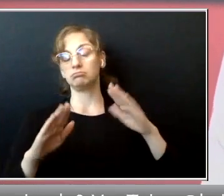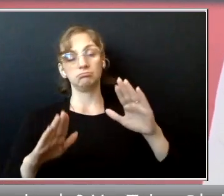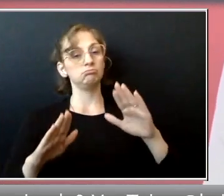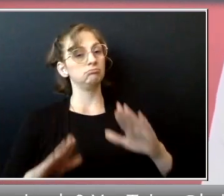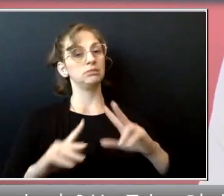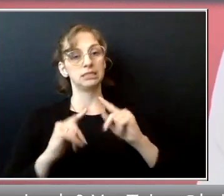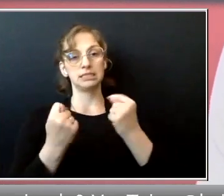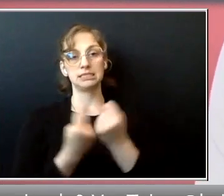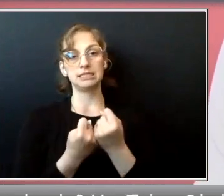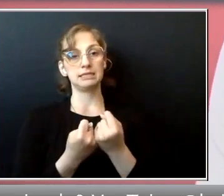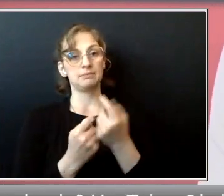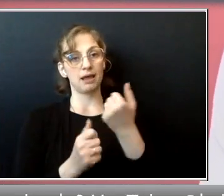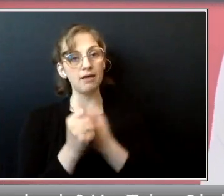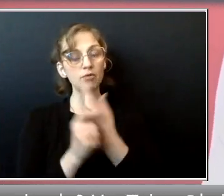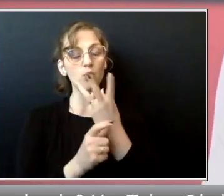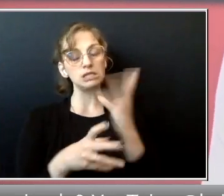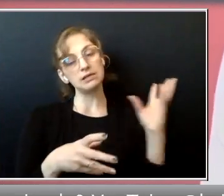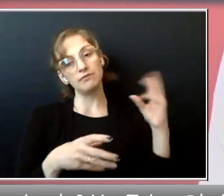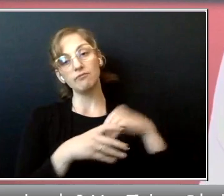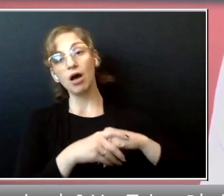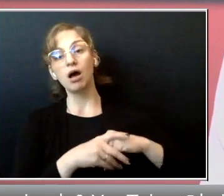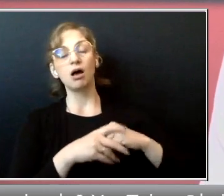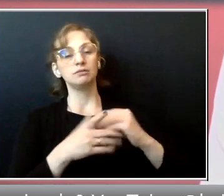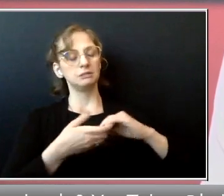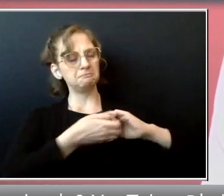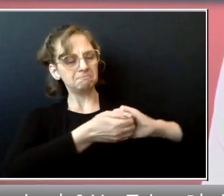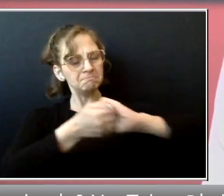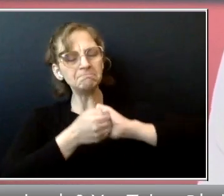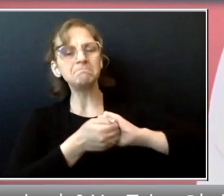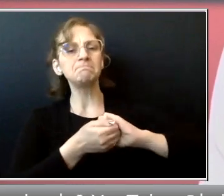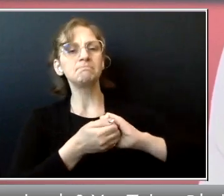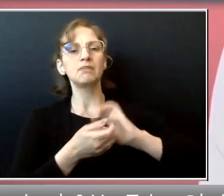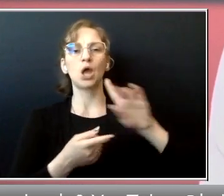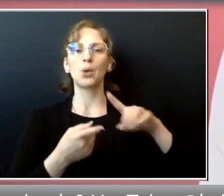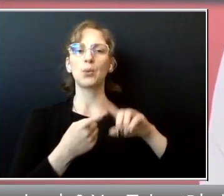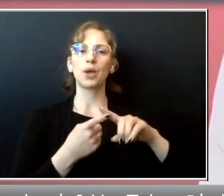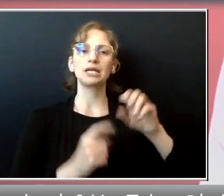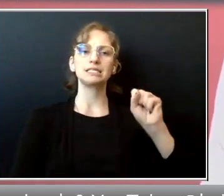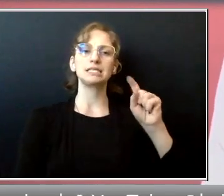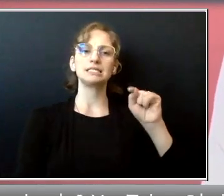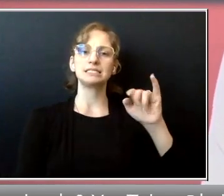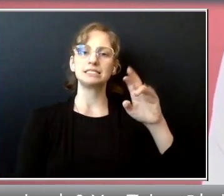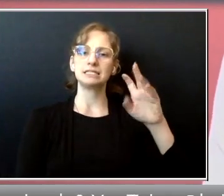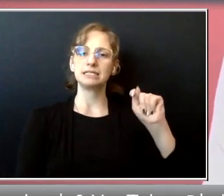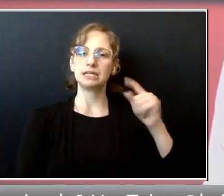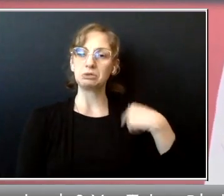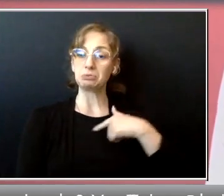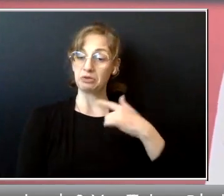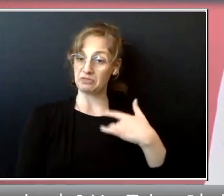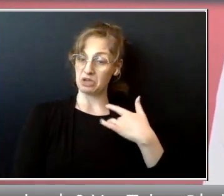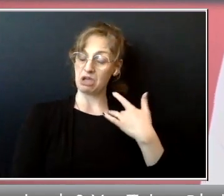constantly talking to each other. And once the stents you're confident that they're going to stay open, which is usually at a